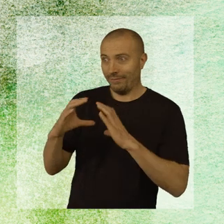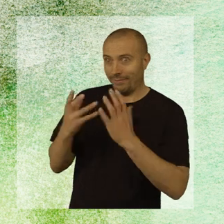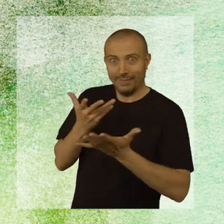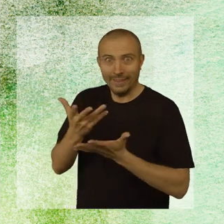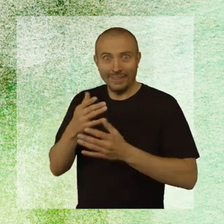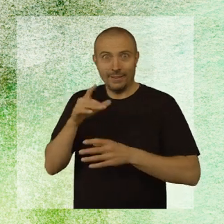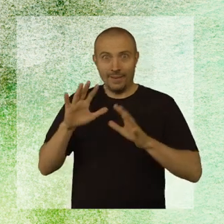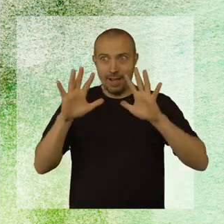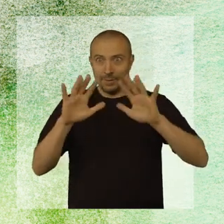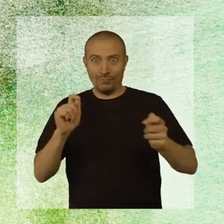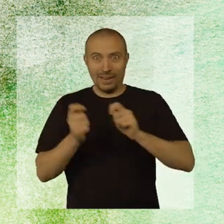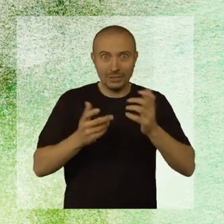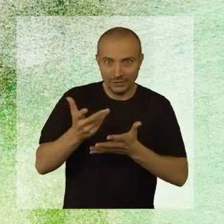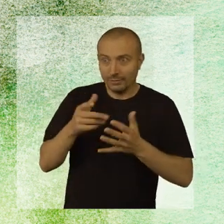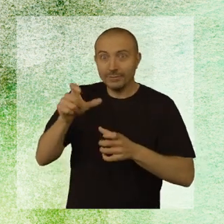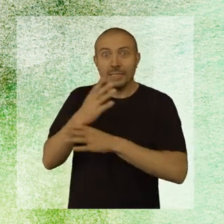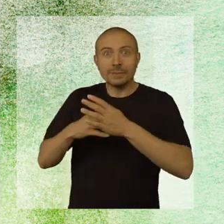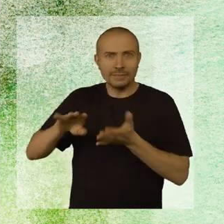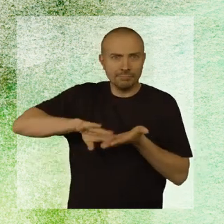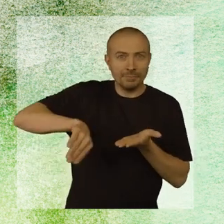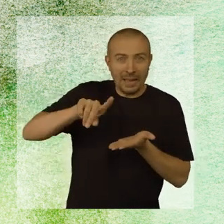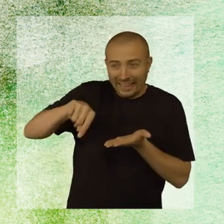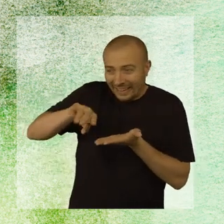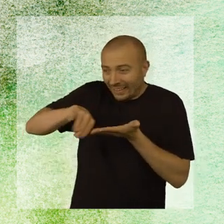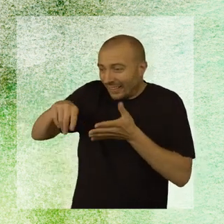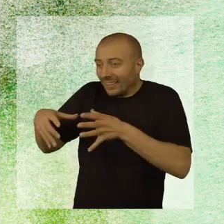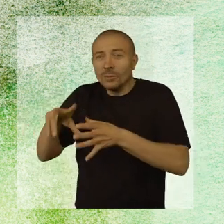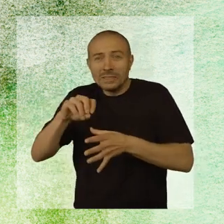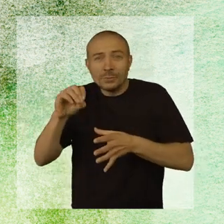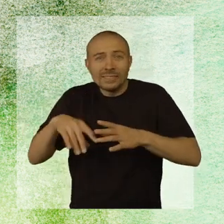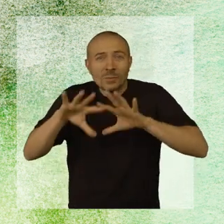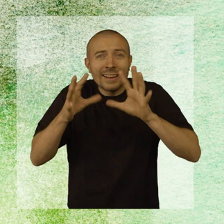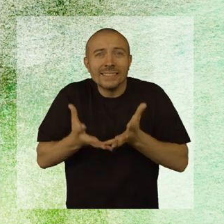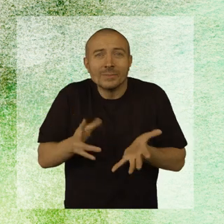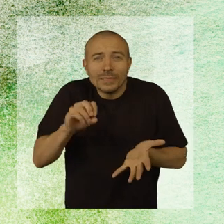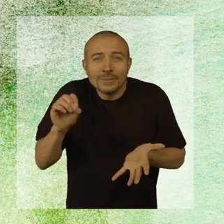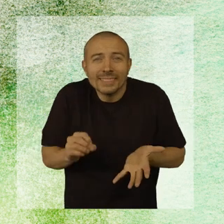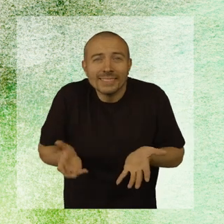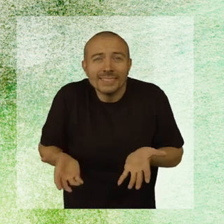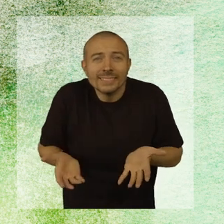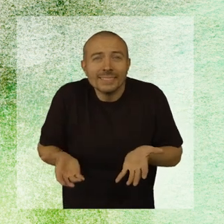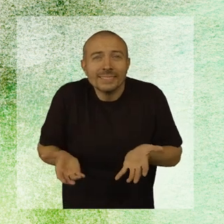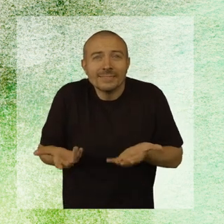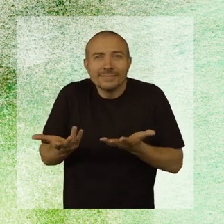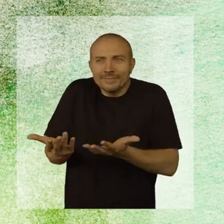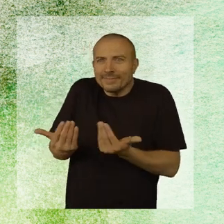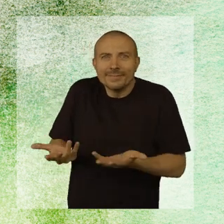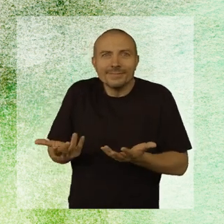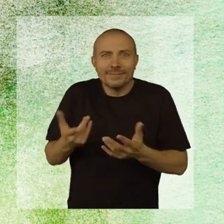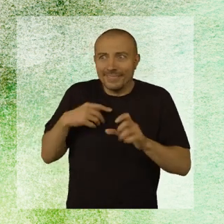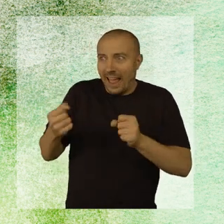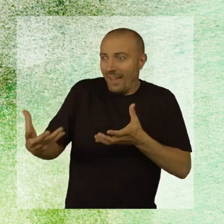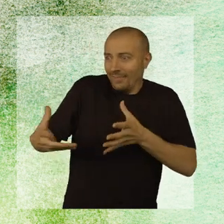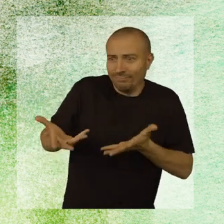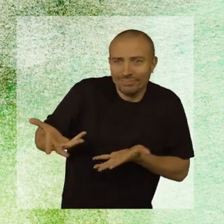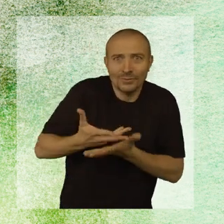conversations around climate change aren't including people with disability, despite the fact that we make up 20% of the global population. We